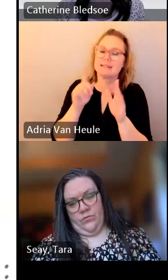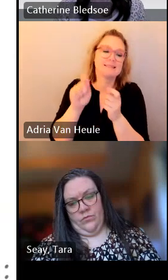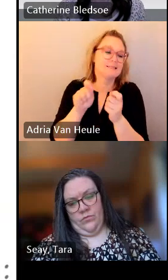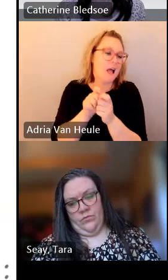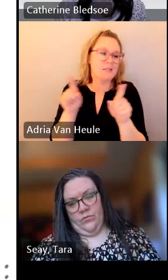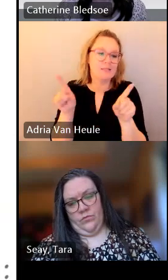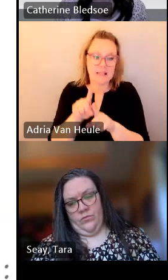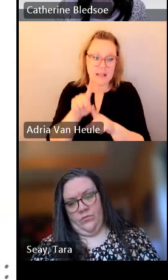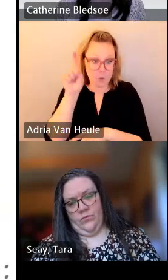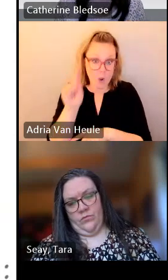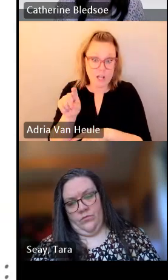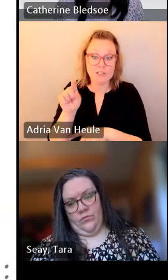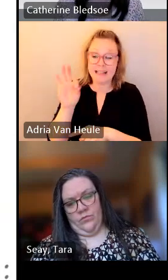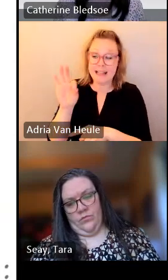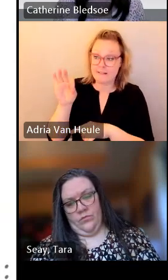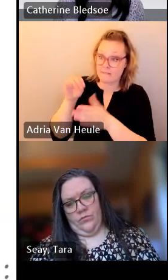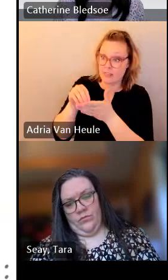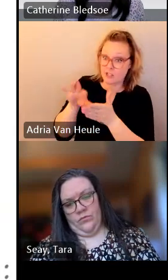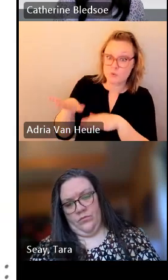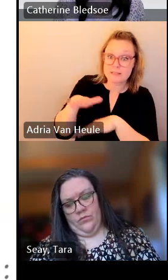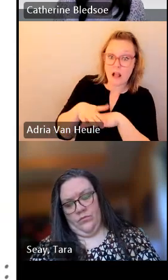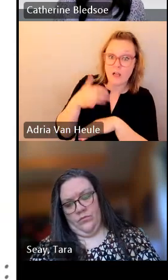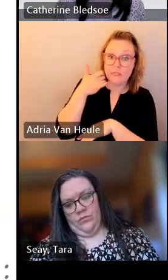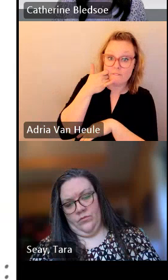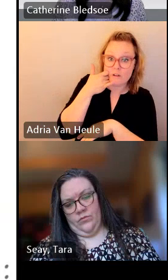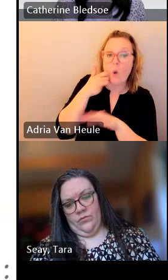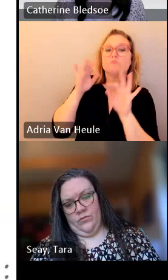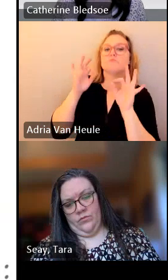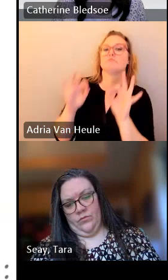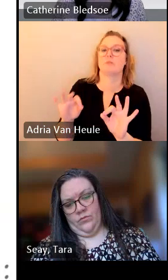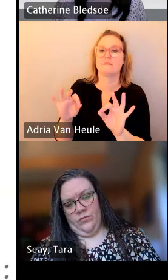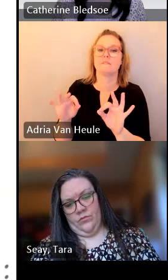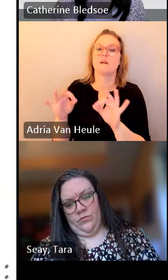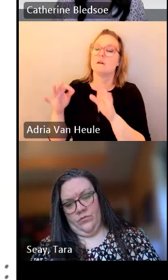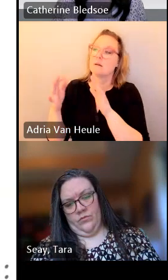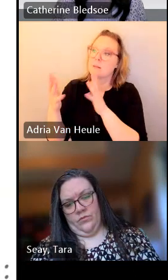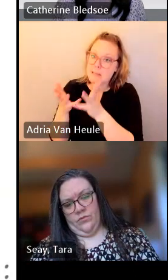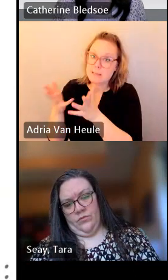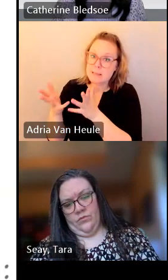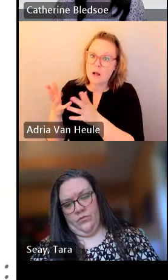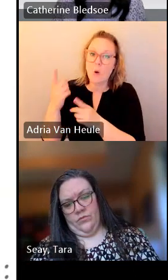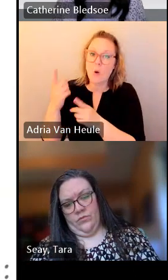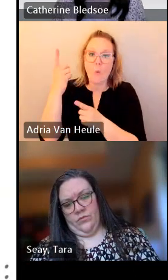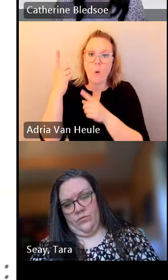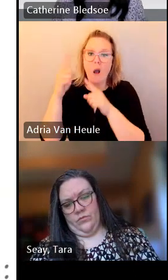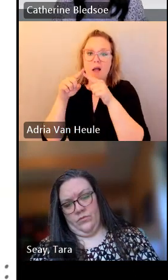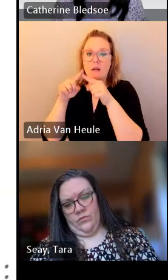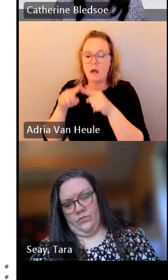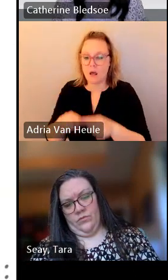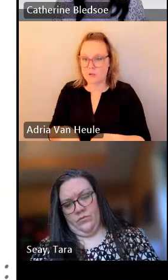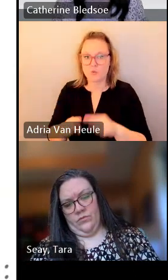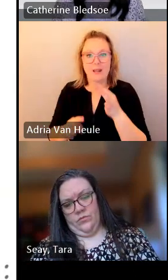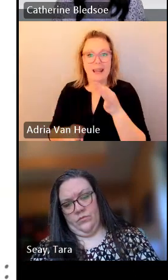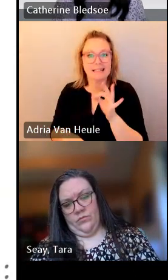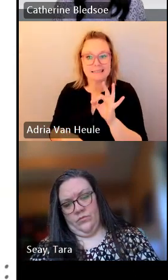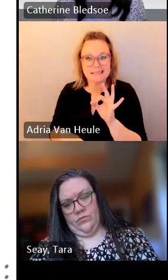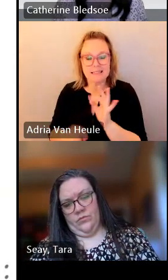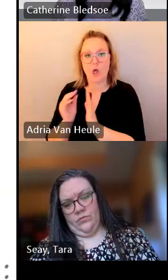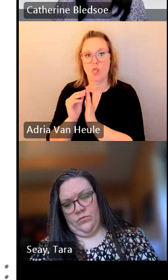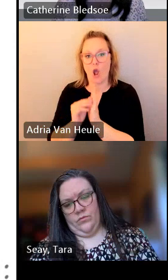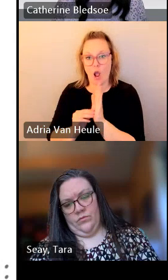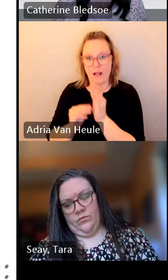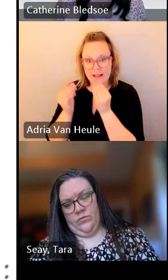if you have that student on the line, you walk through the questions with them from 1 until 19. You just go through the whole survey, log their information, and then